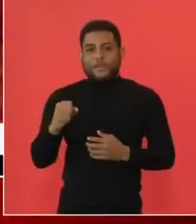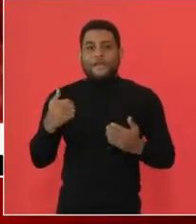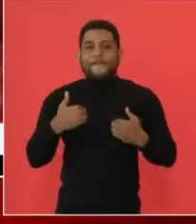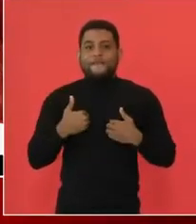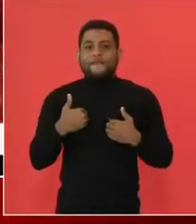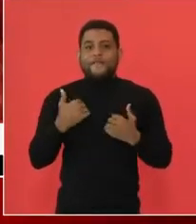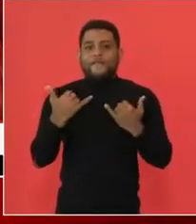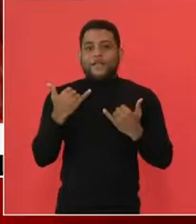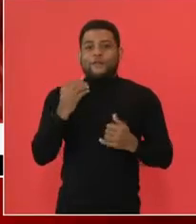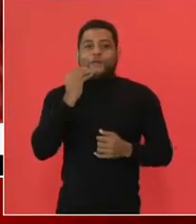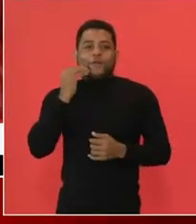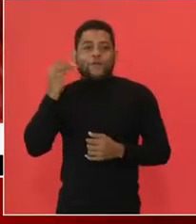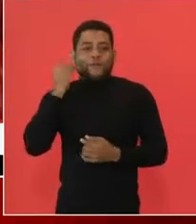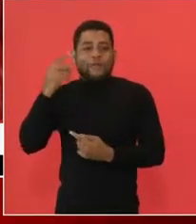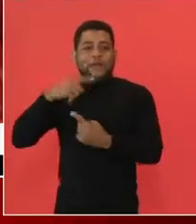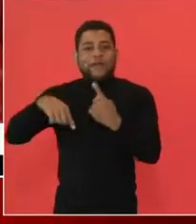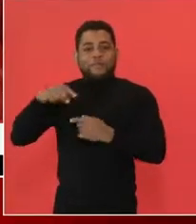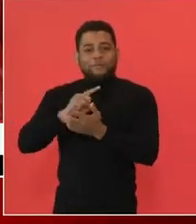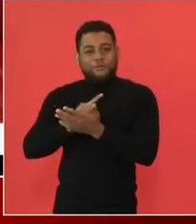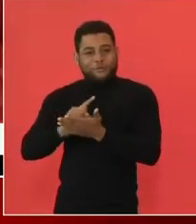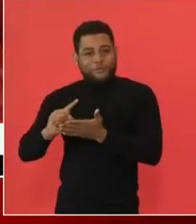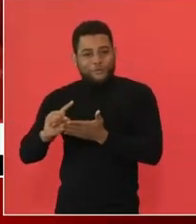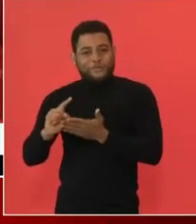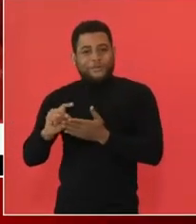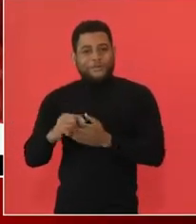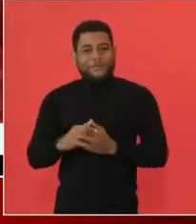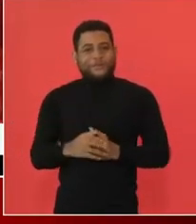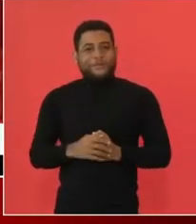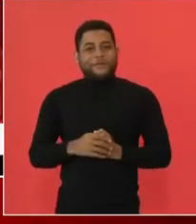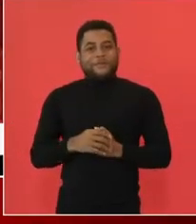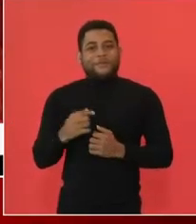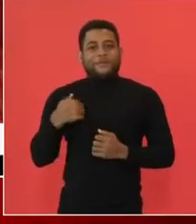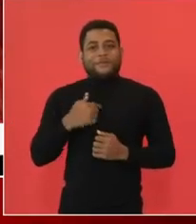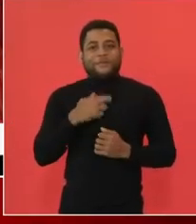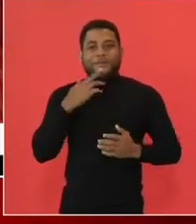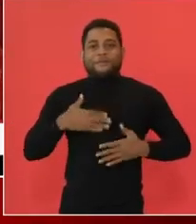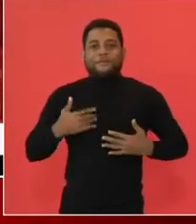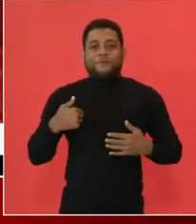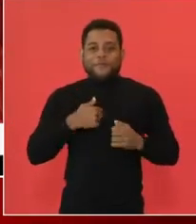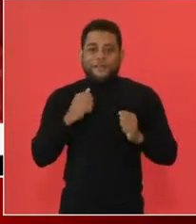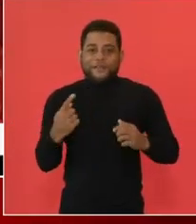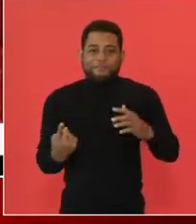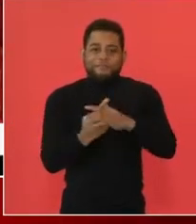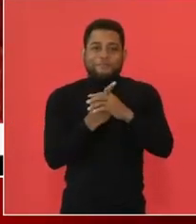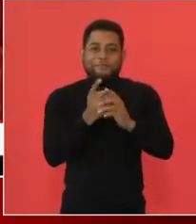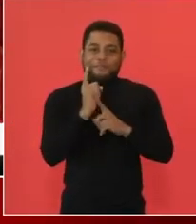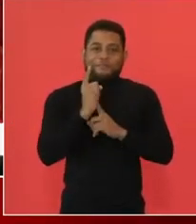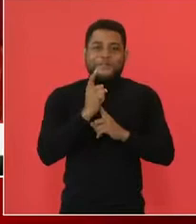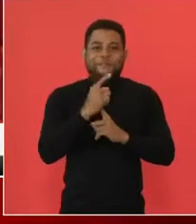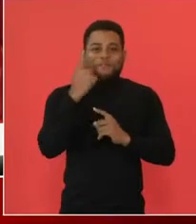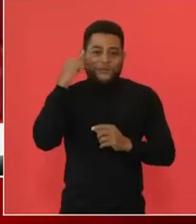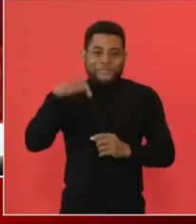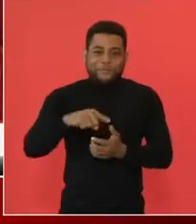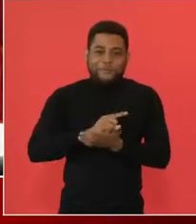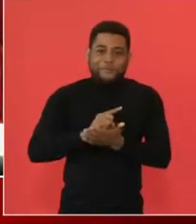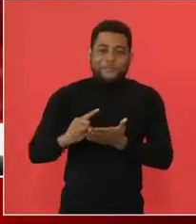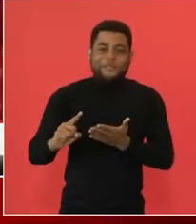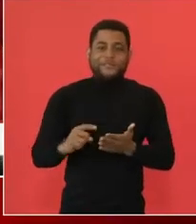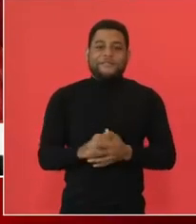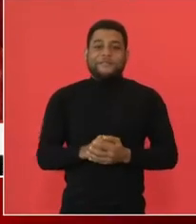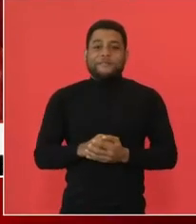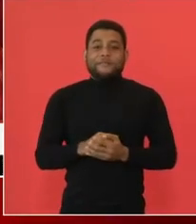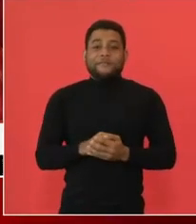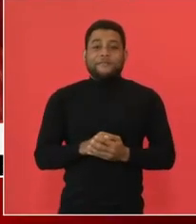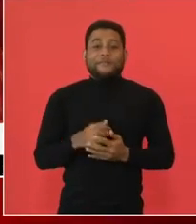I was glad that I was able to come just for a minute for Homecoming Week. We also have been